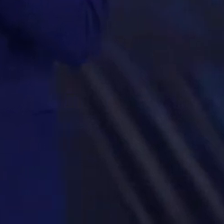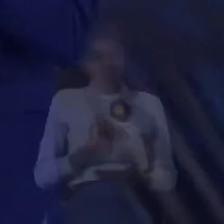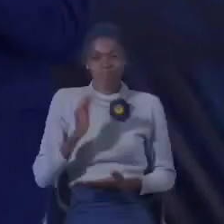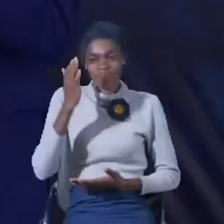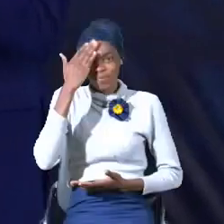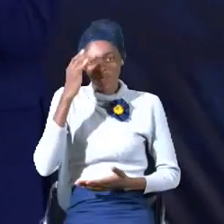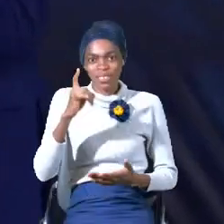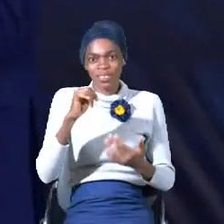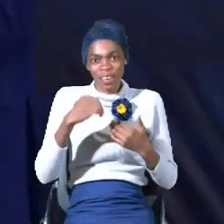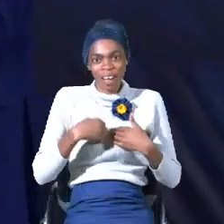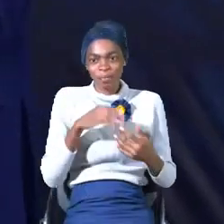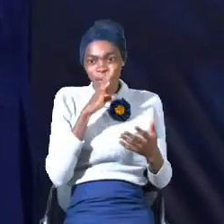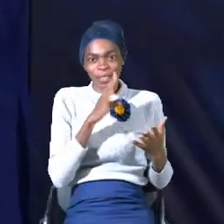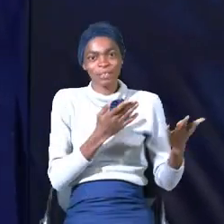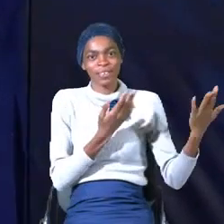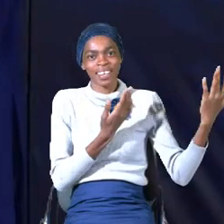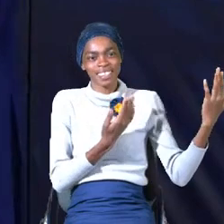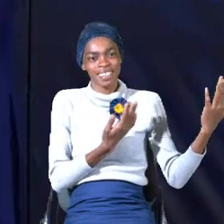I know you have been waiting.